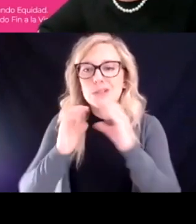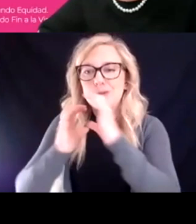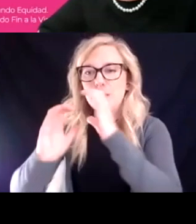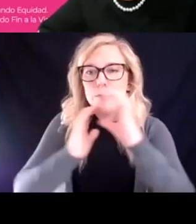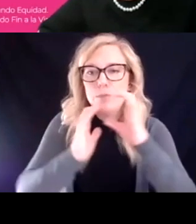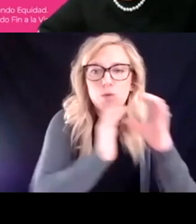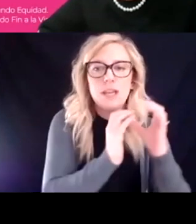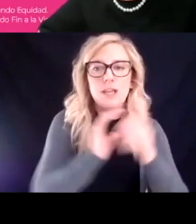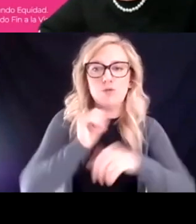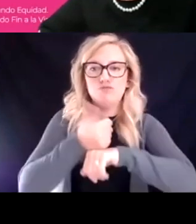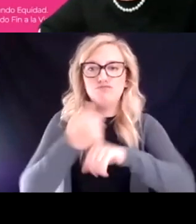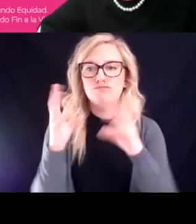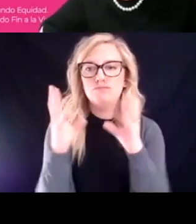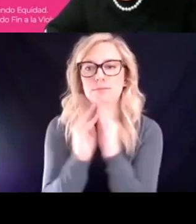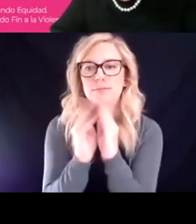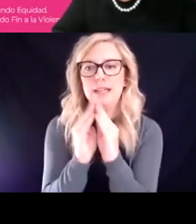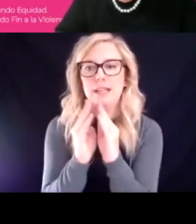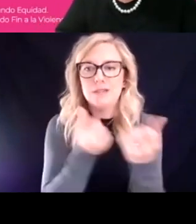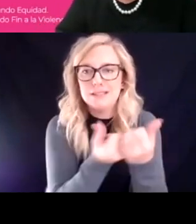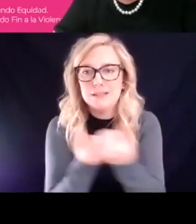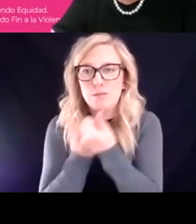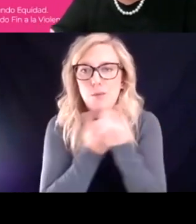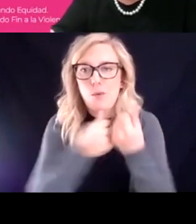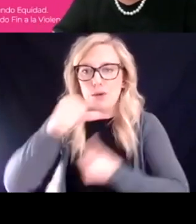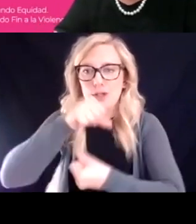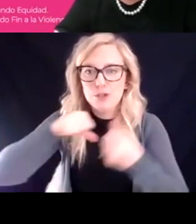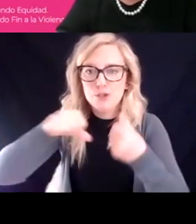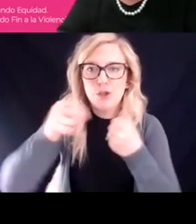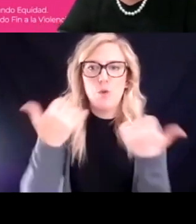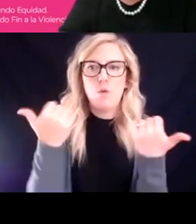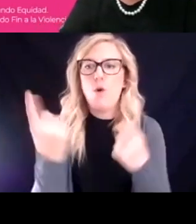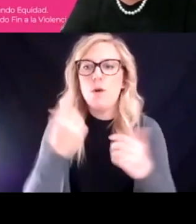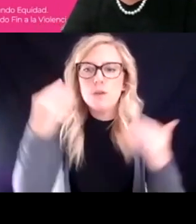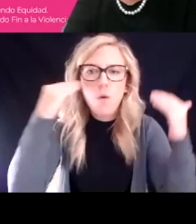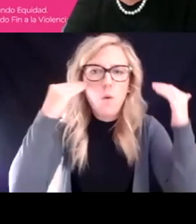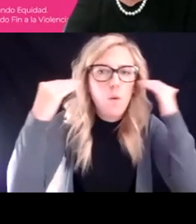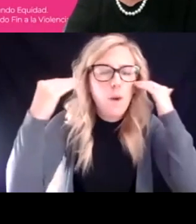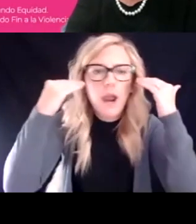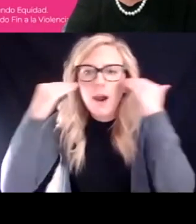meetings where we can offer each other support and we can be aware of what everybody is doing.